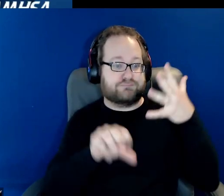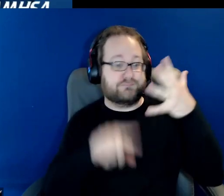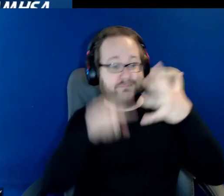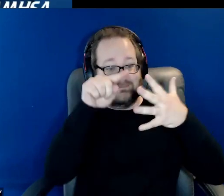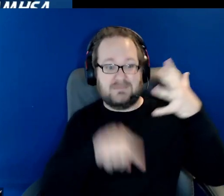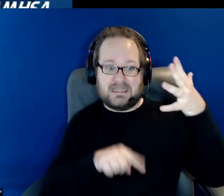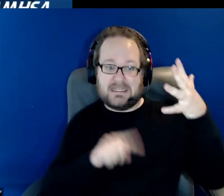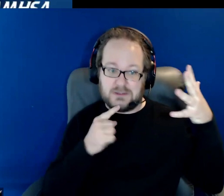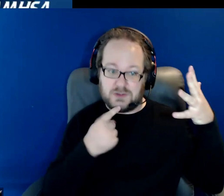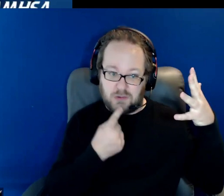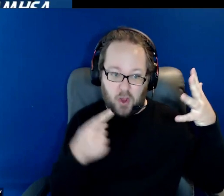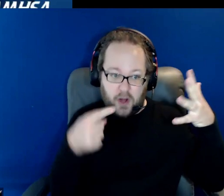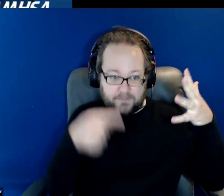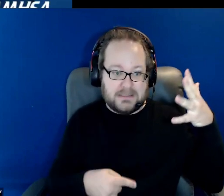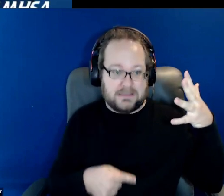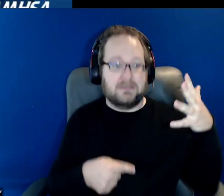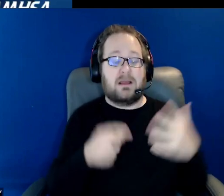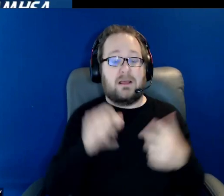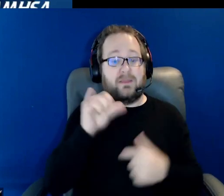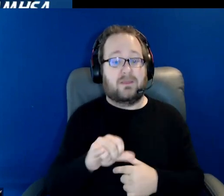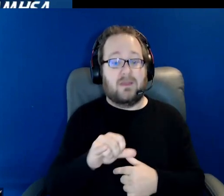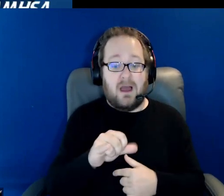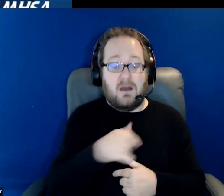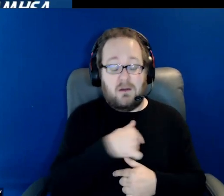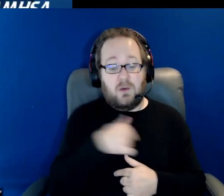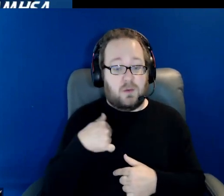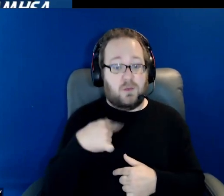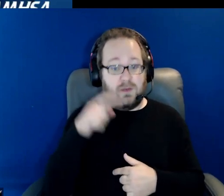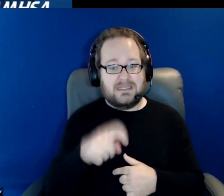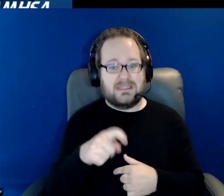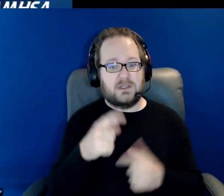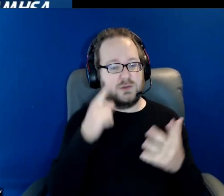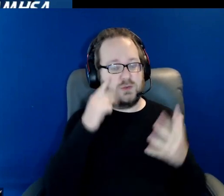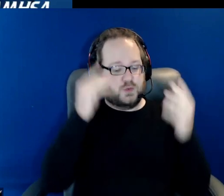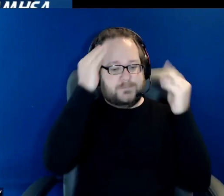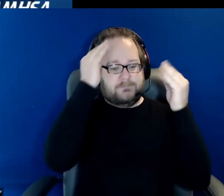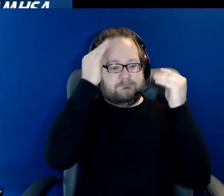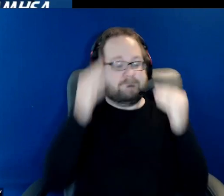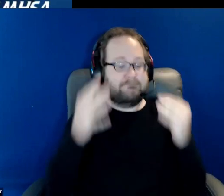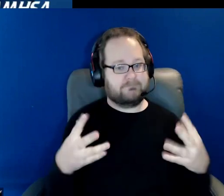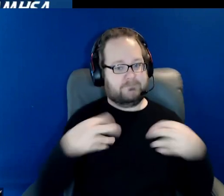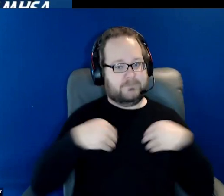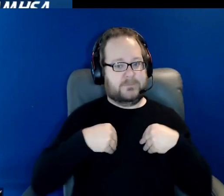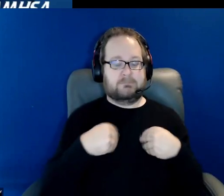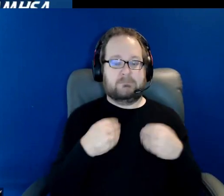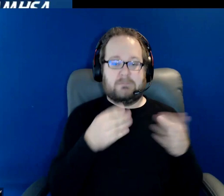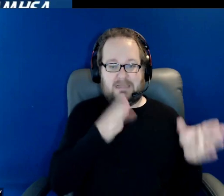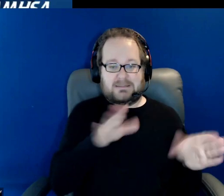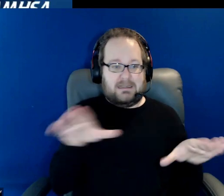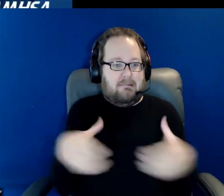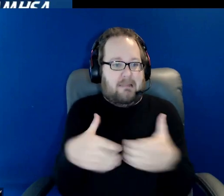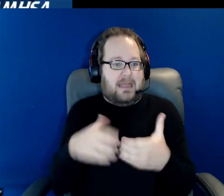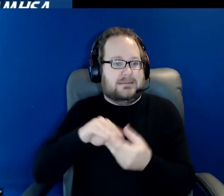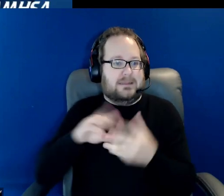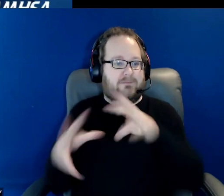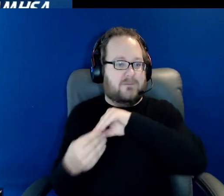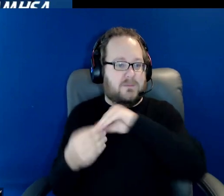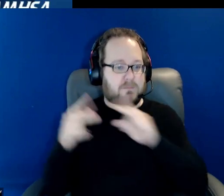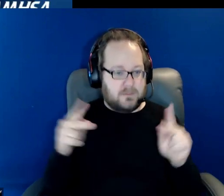collectively take and that we can take as individual people. Our communications must be